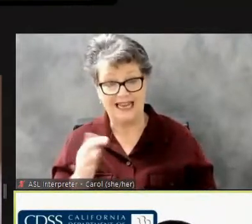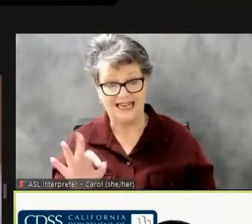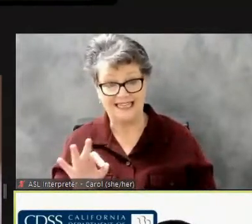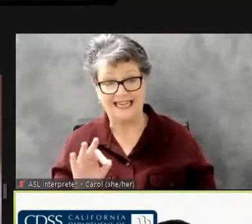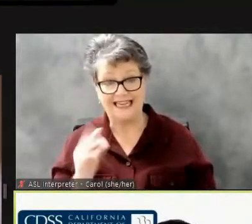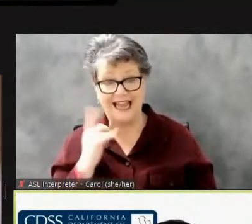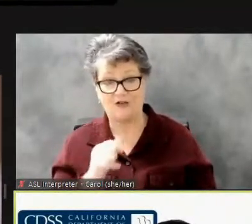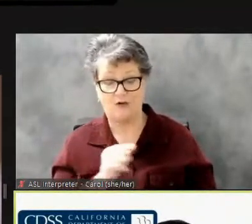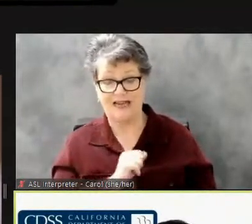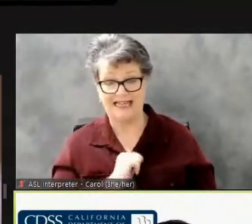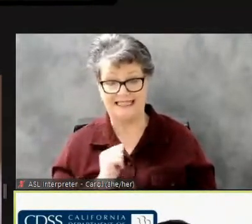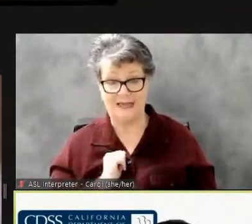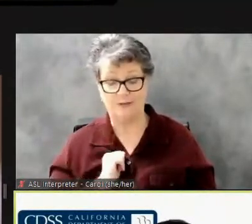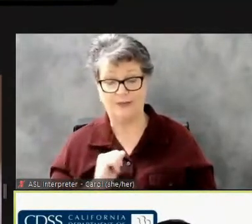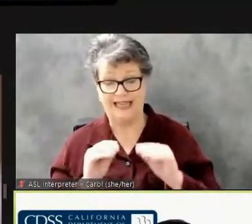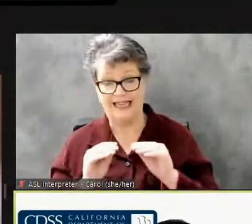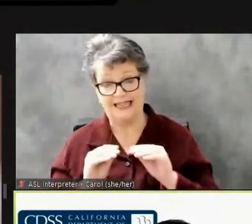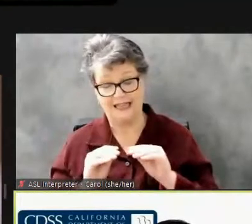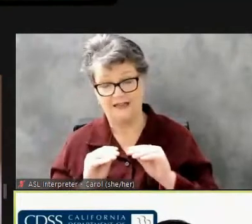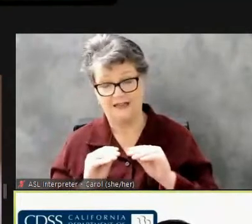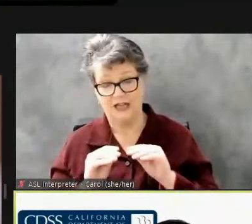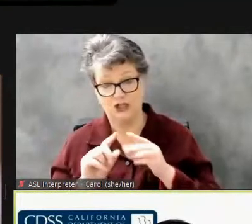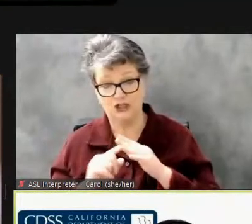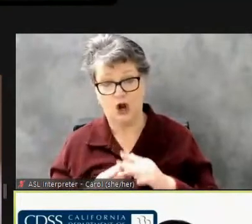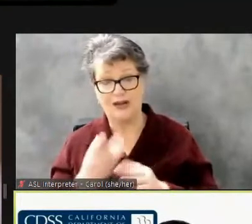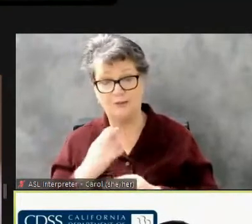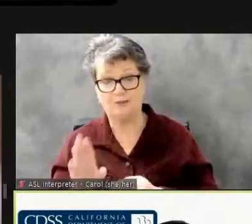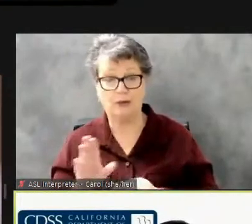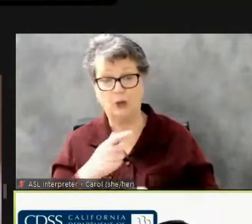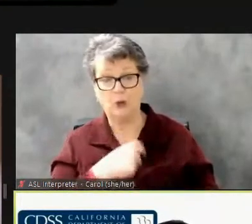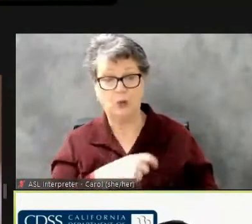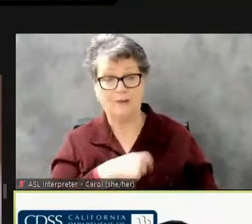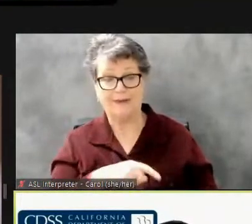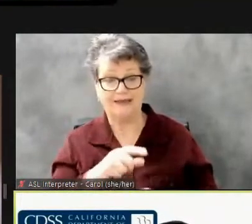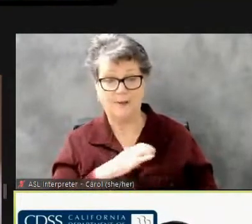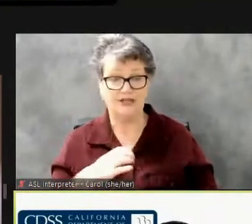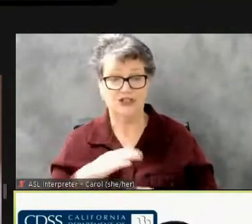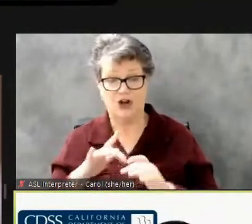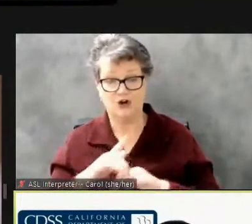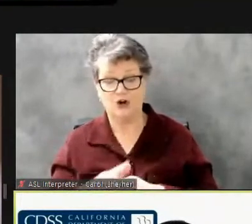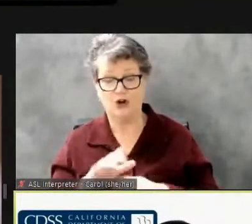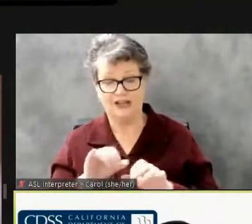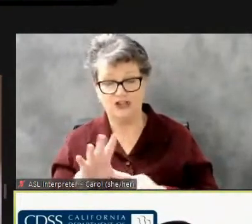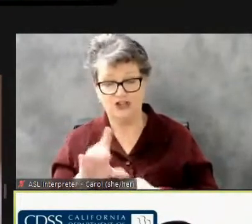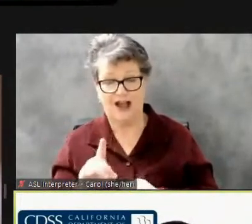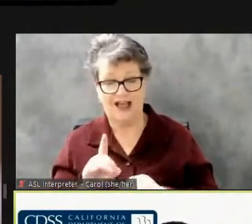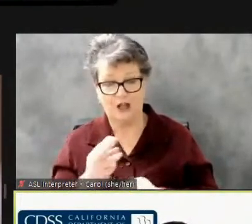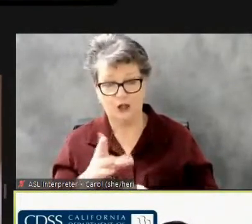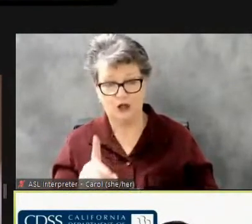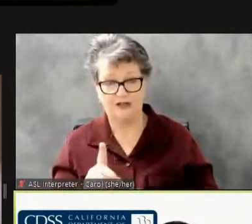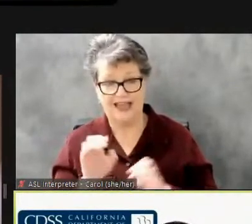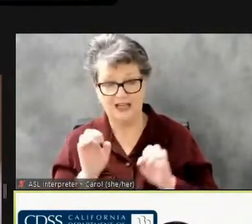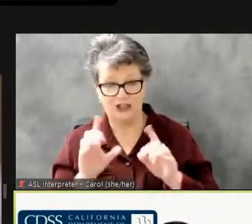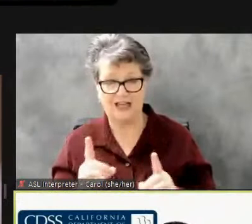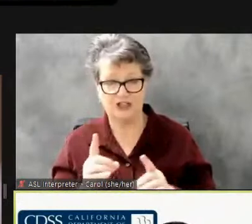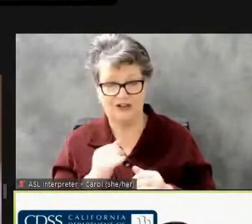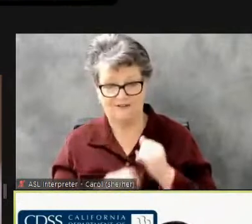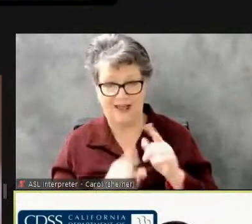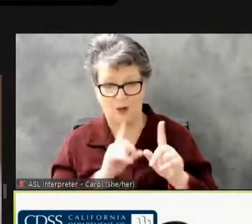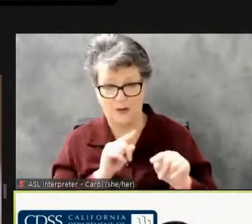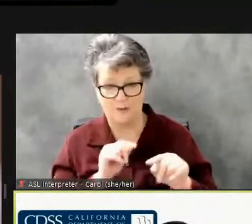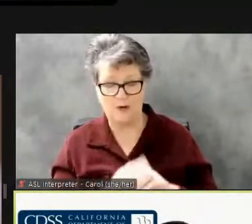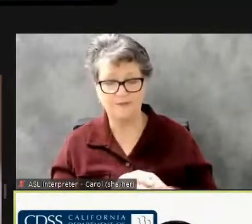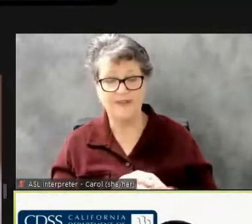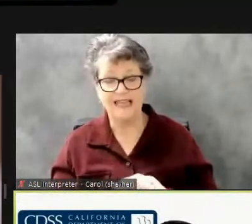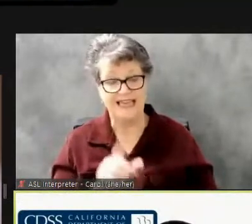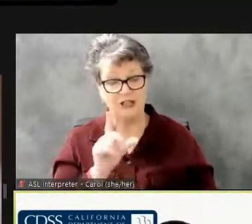its Blue Ribbon Commission on Early Childhood Education report. And in December of 2020, the